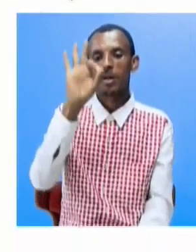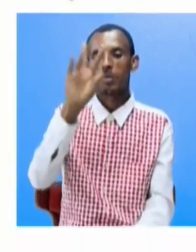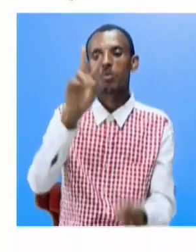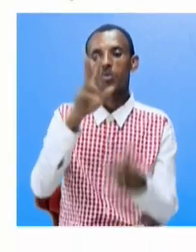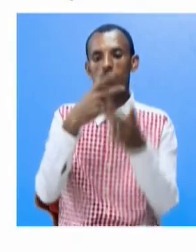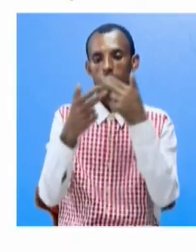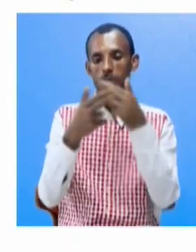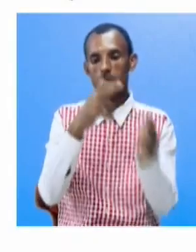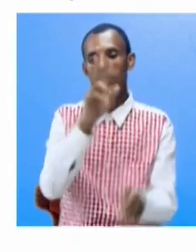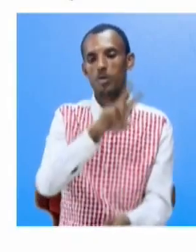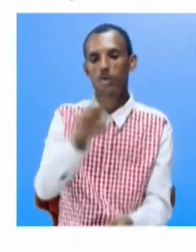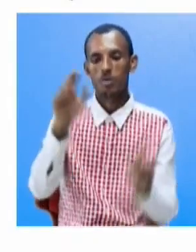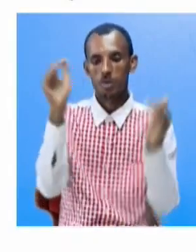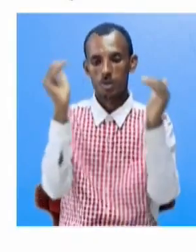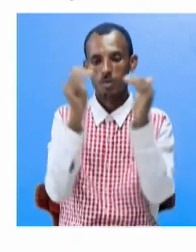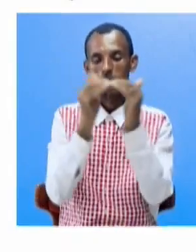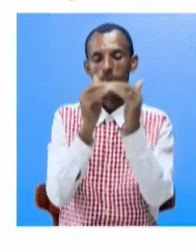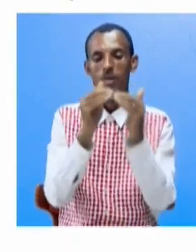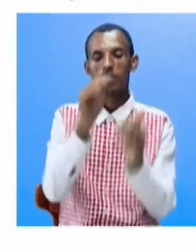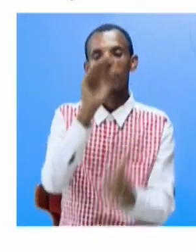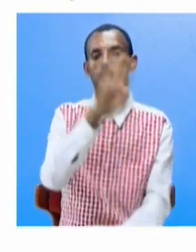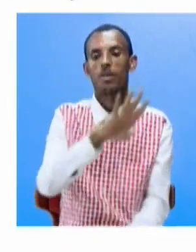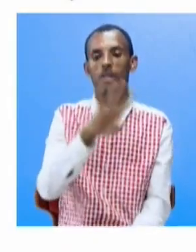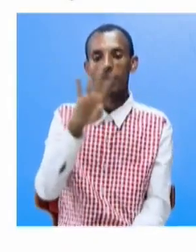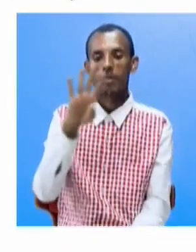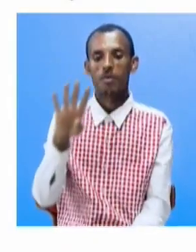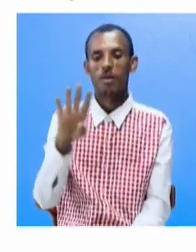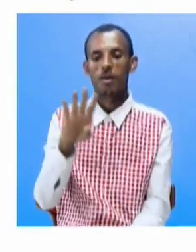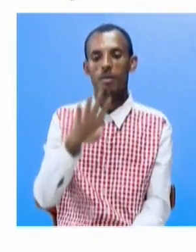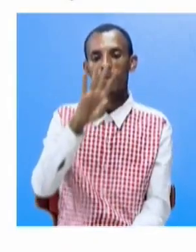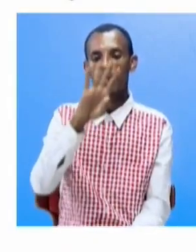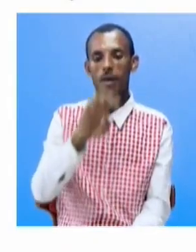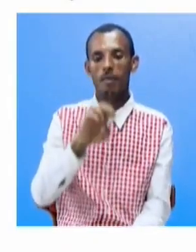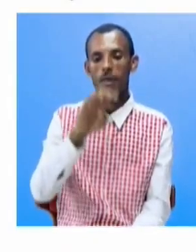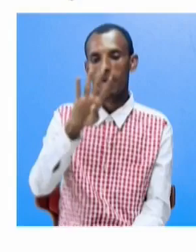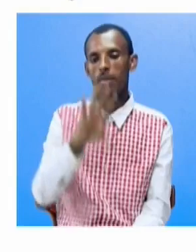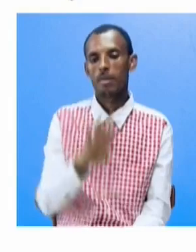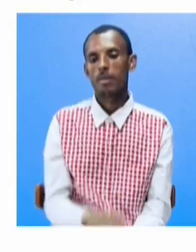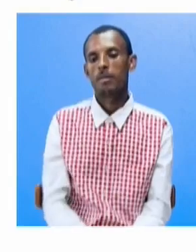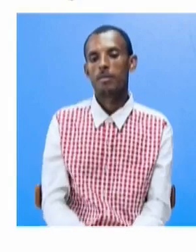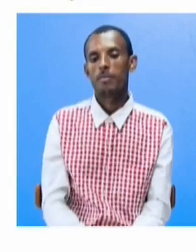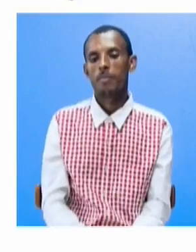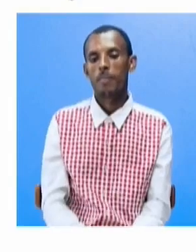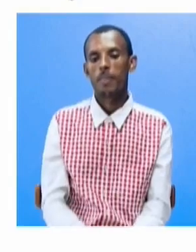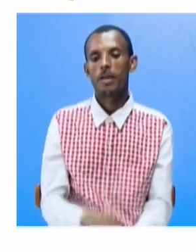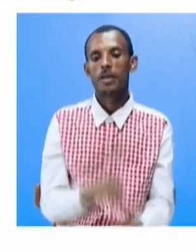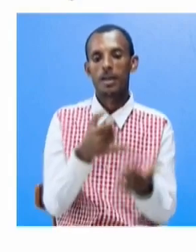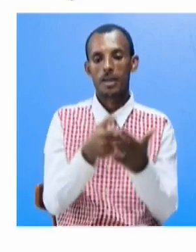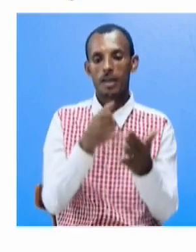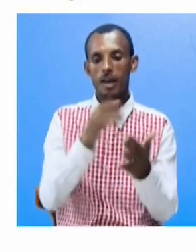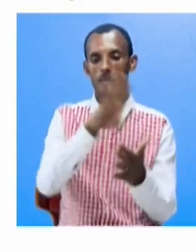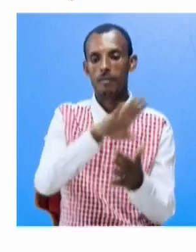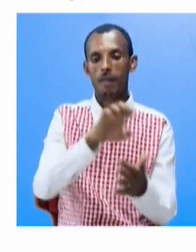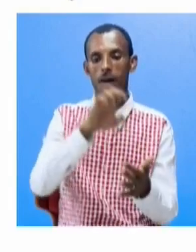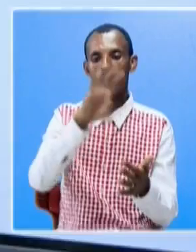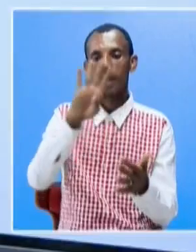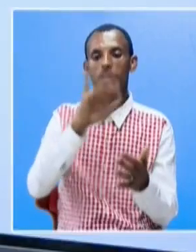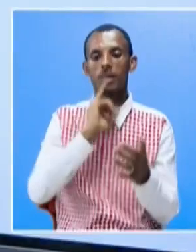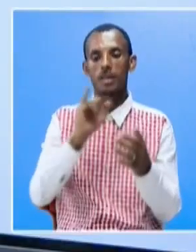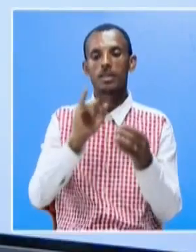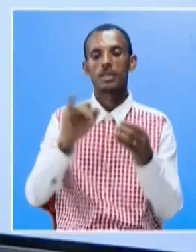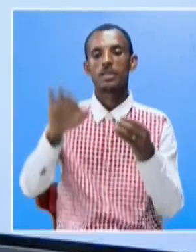times 22 is 44. Therefore the circumference of this circle